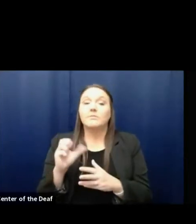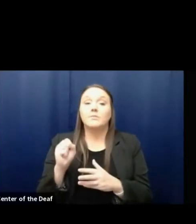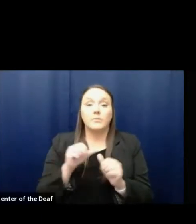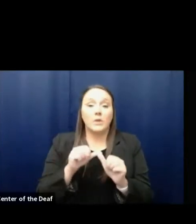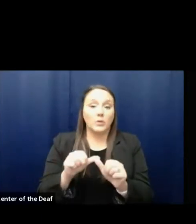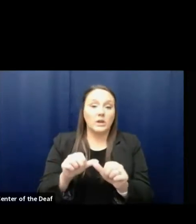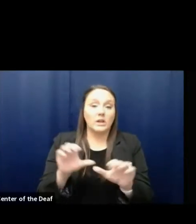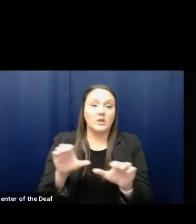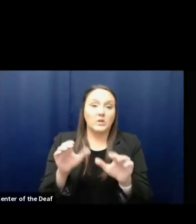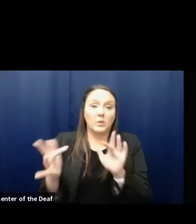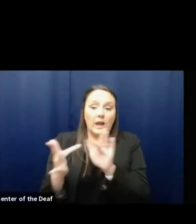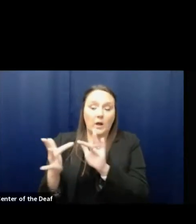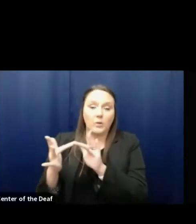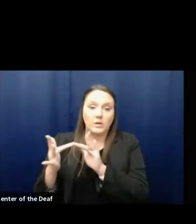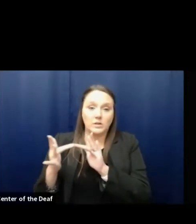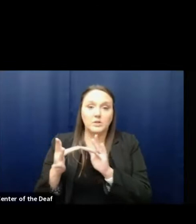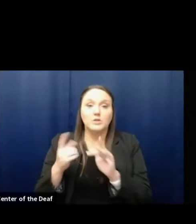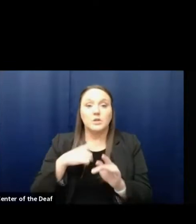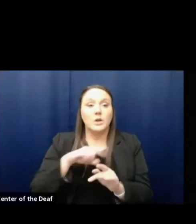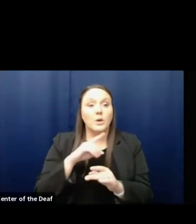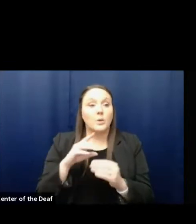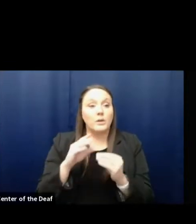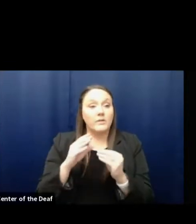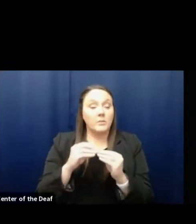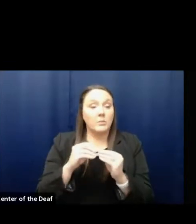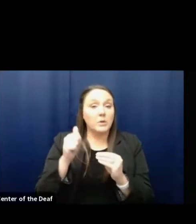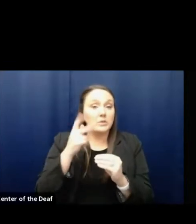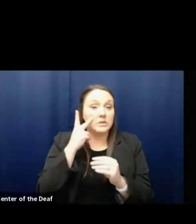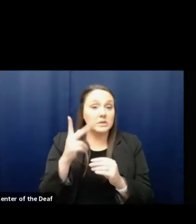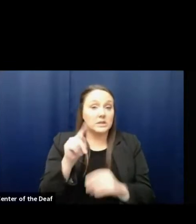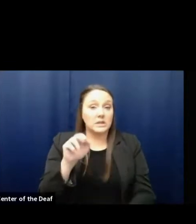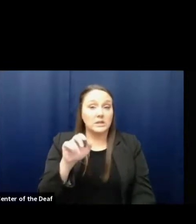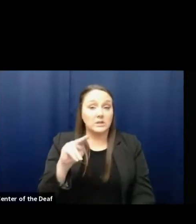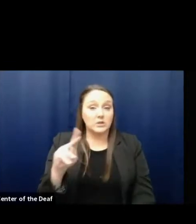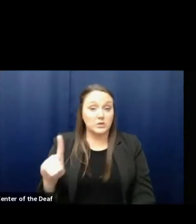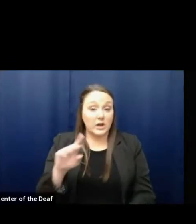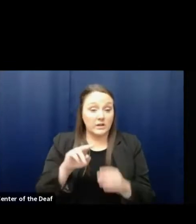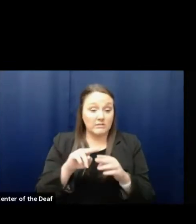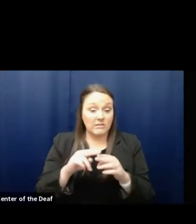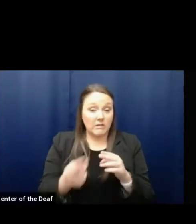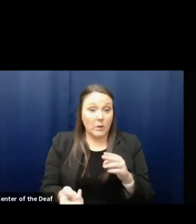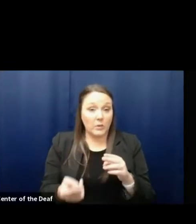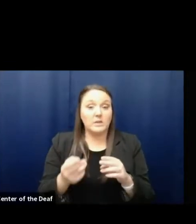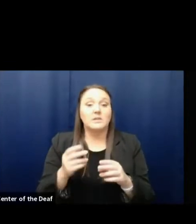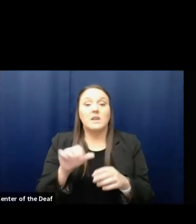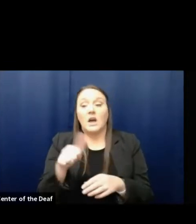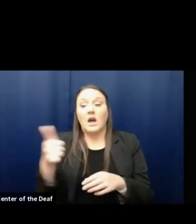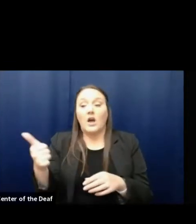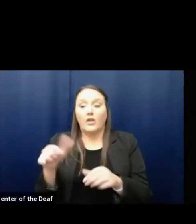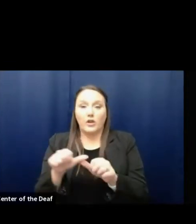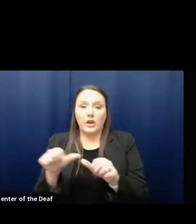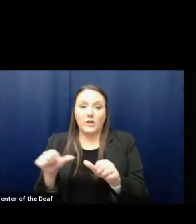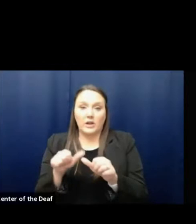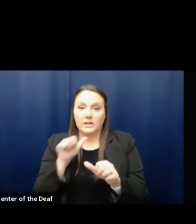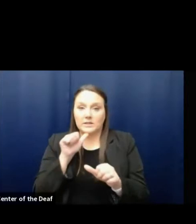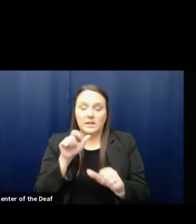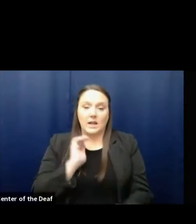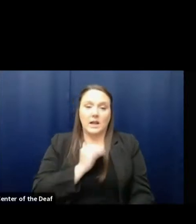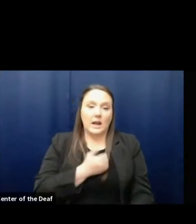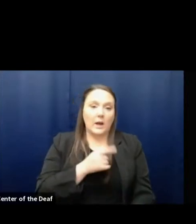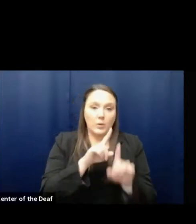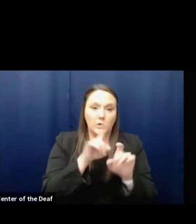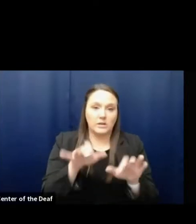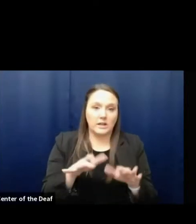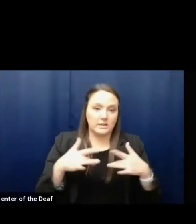do the outreach that we're doing. Where we've mostly seen the trend going down or at other areas outside of our testing events,